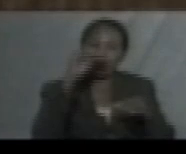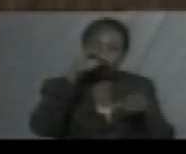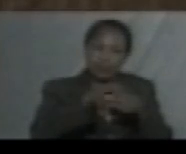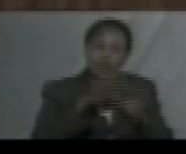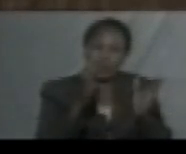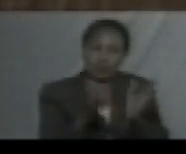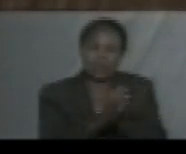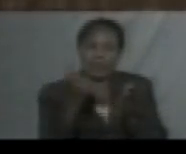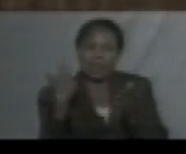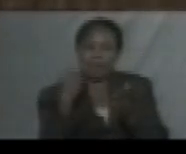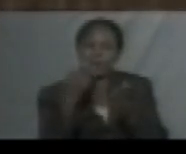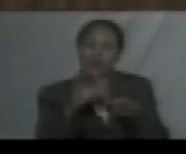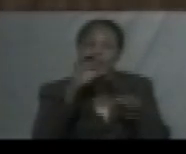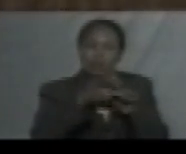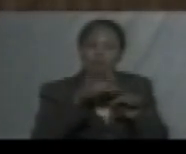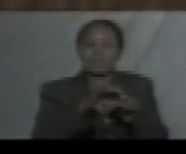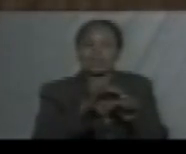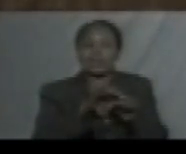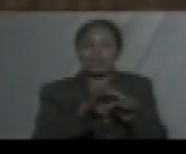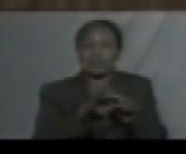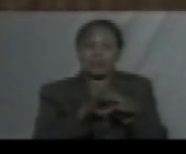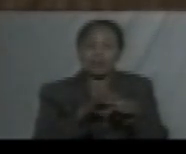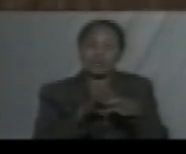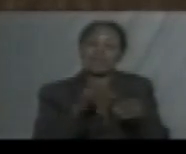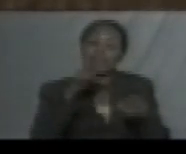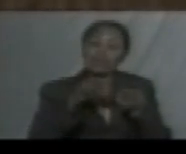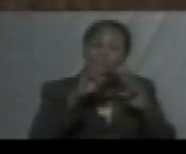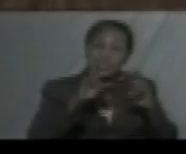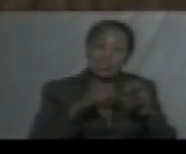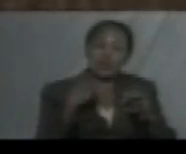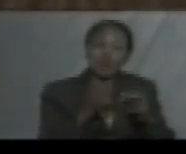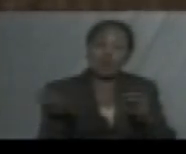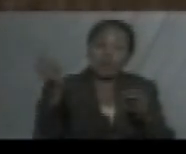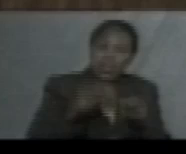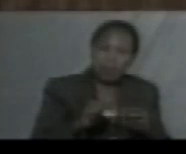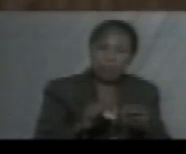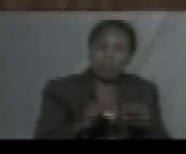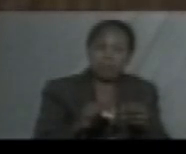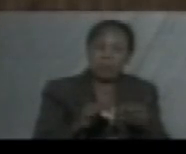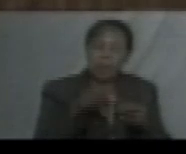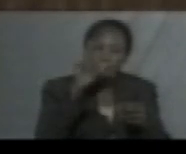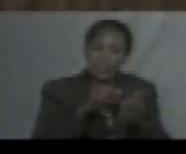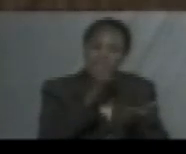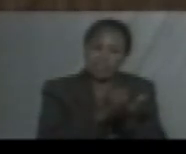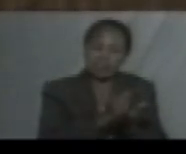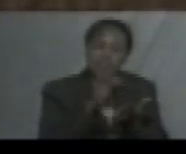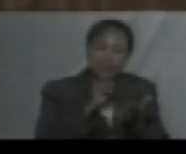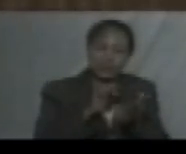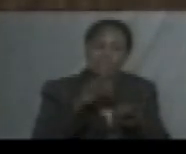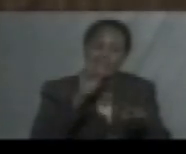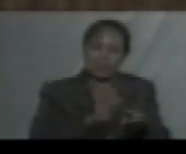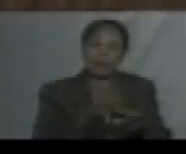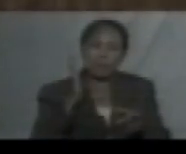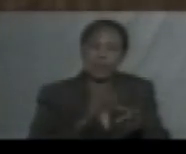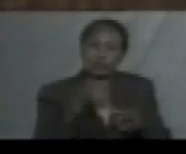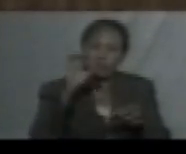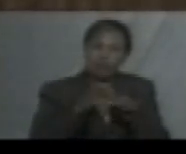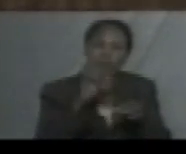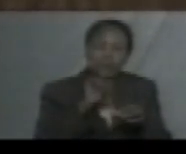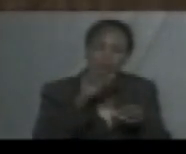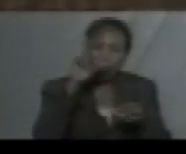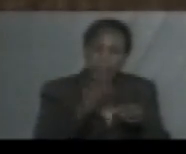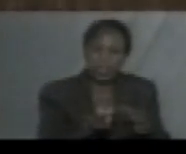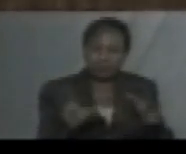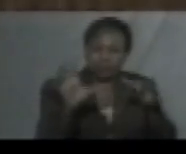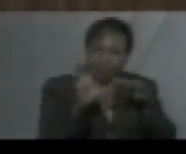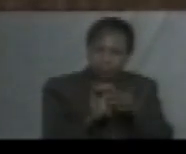cast. So it was checking who came in, he must be registered, and once he votes, then it has to be